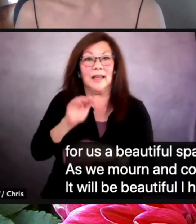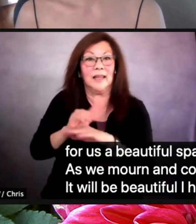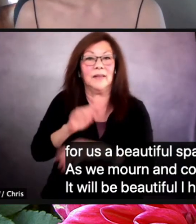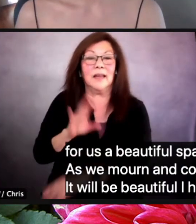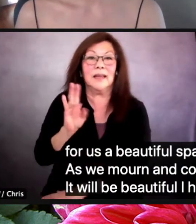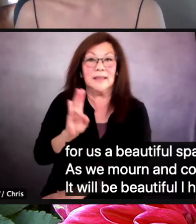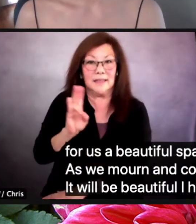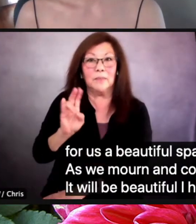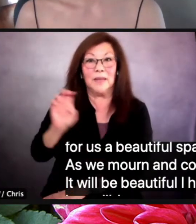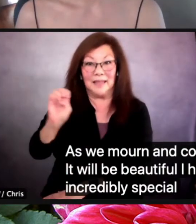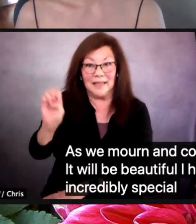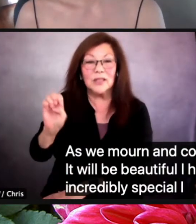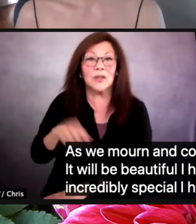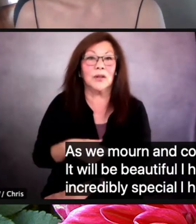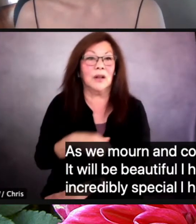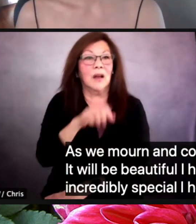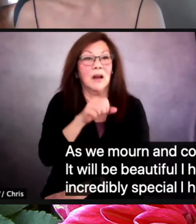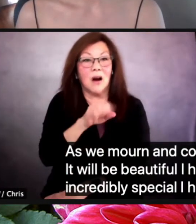Eastern. You can RSVP on